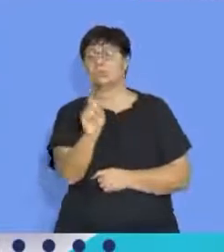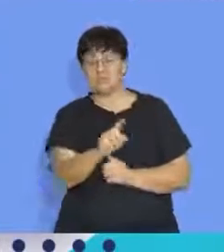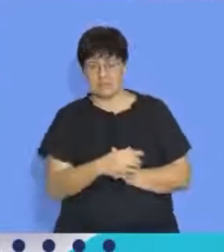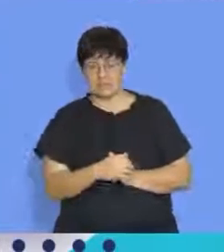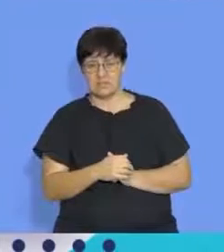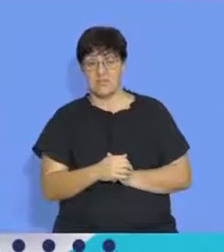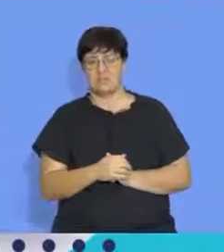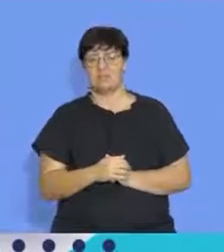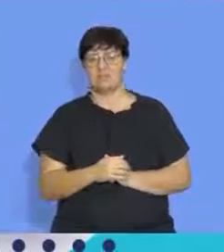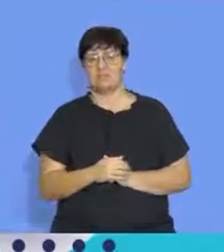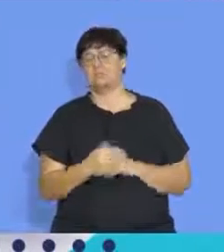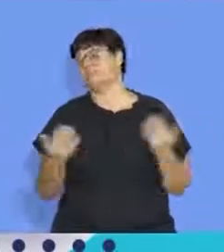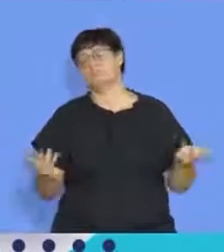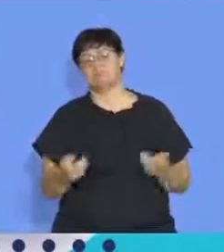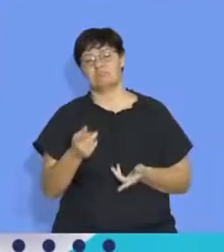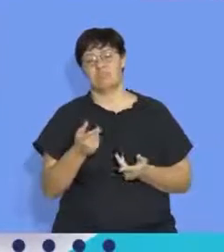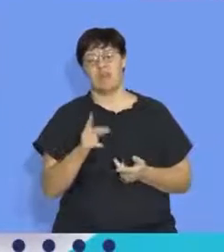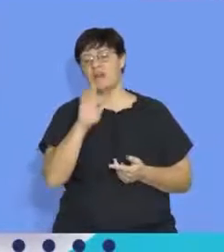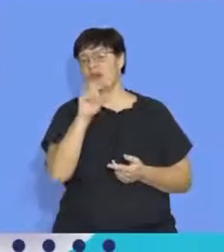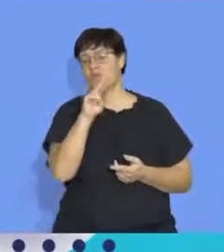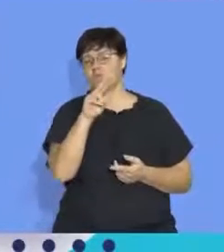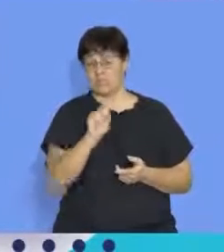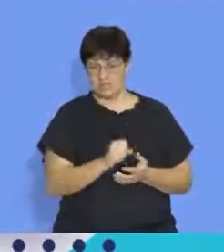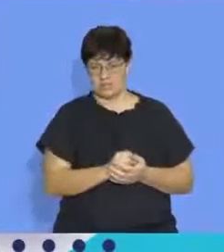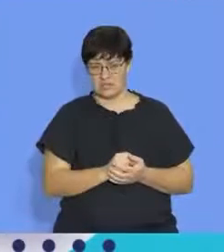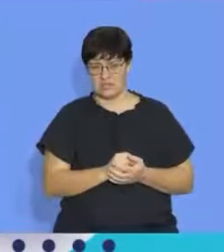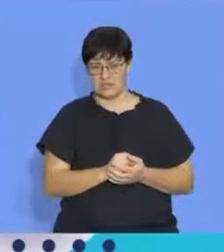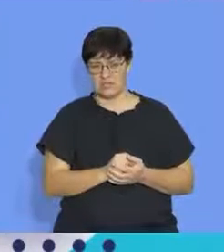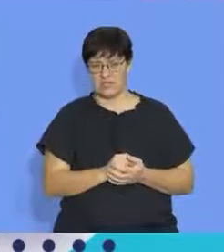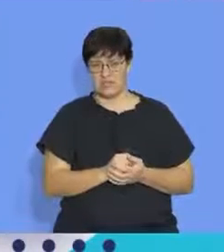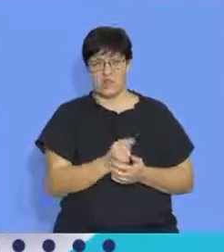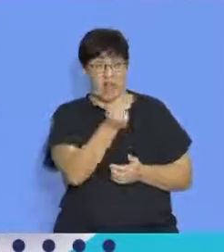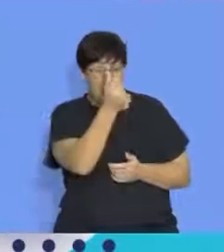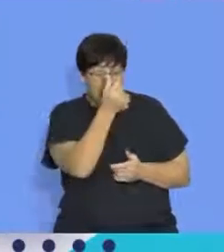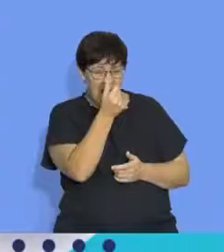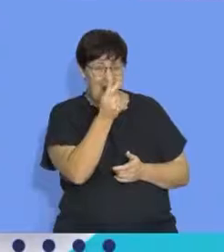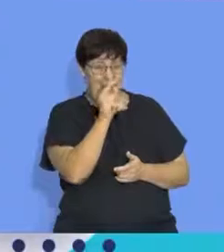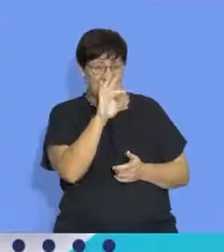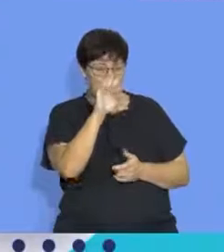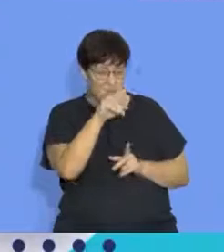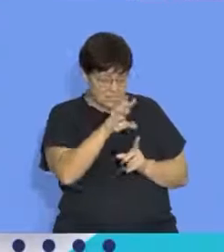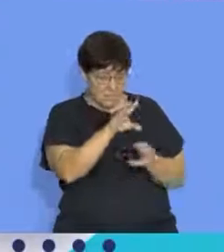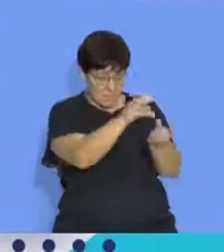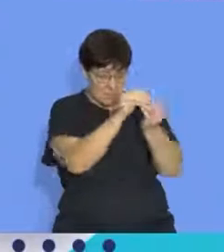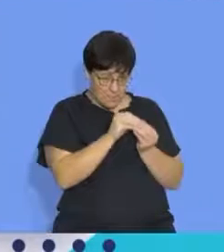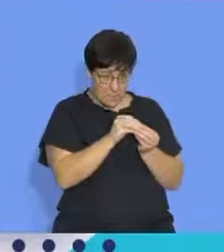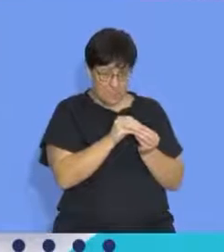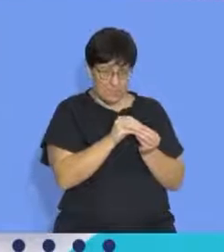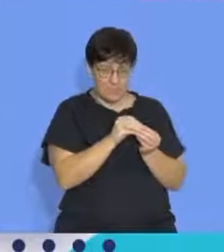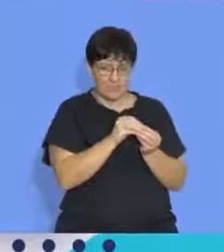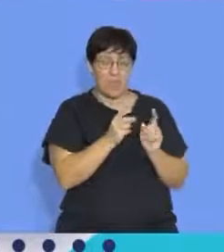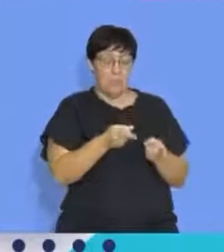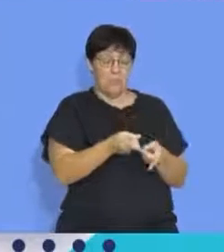we take, I'm going to use a virus, for example, we take a little bit of the virus, and we take away the